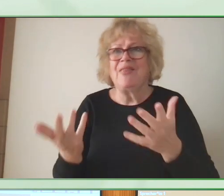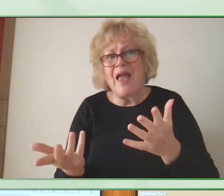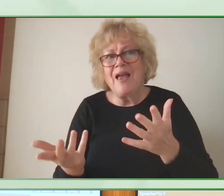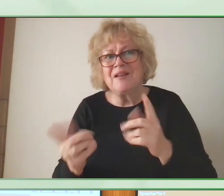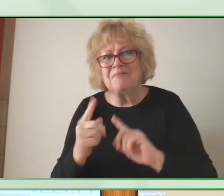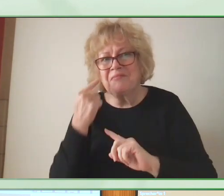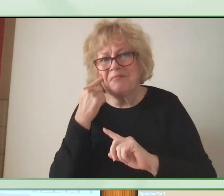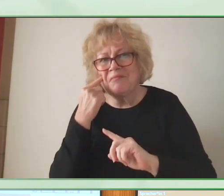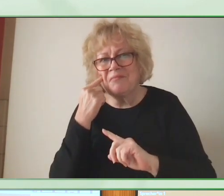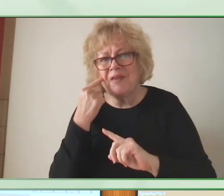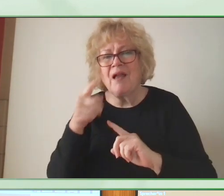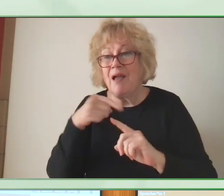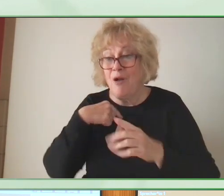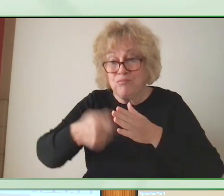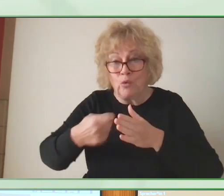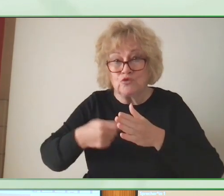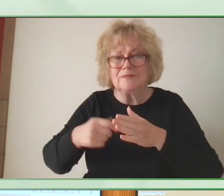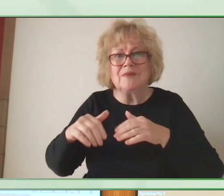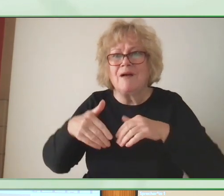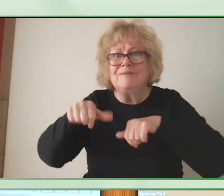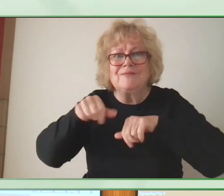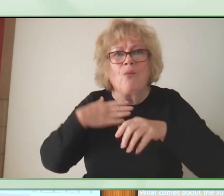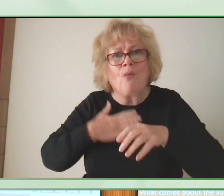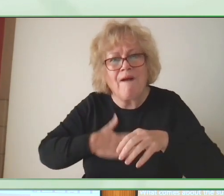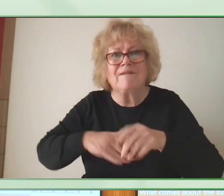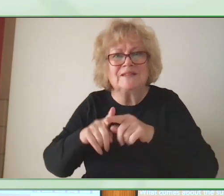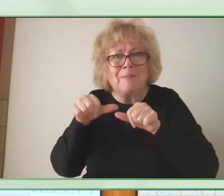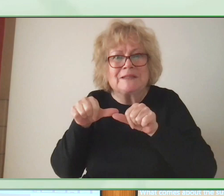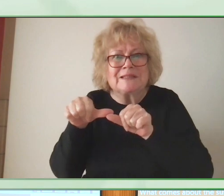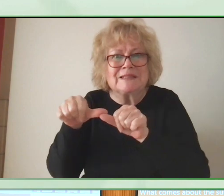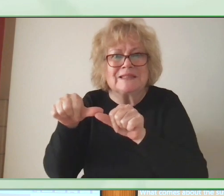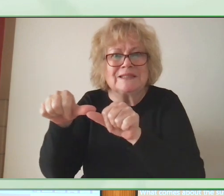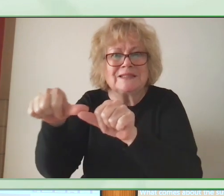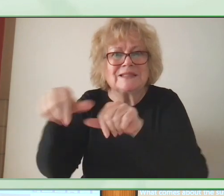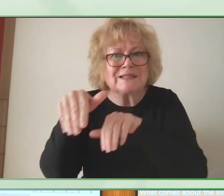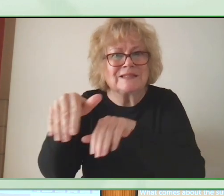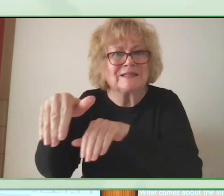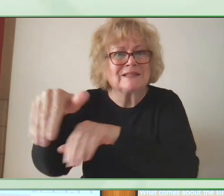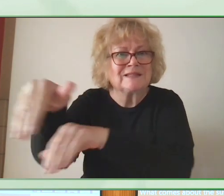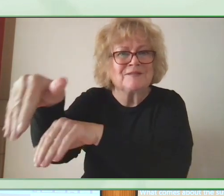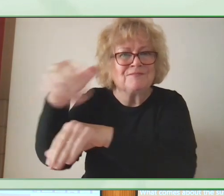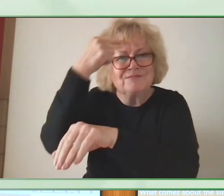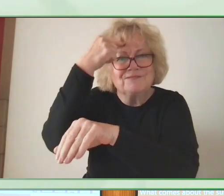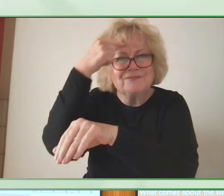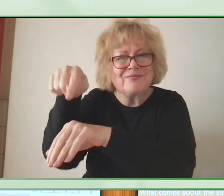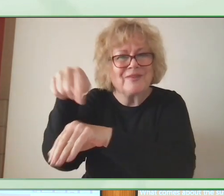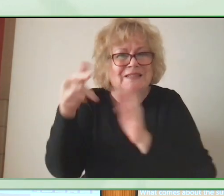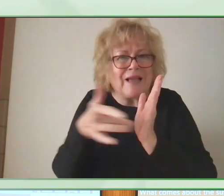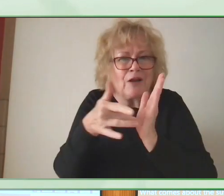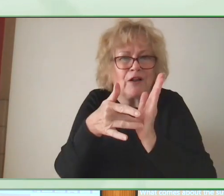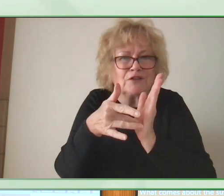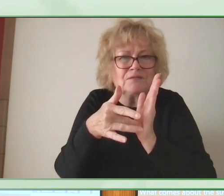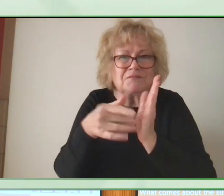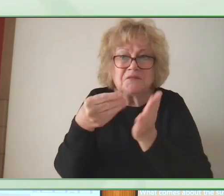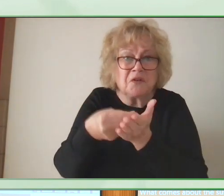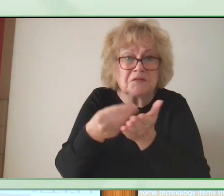costs were not very high, so it can be afforded. So, and our project is climately